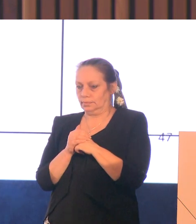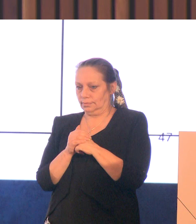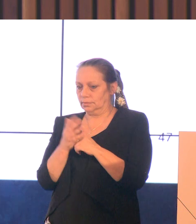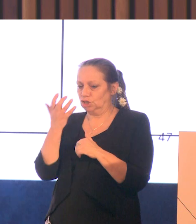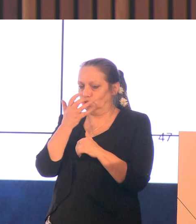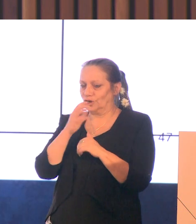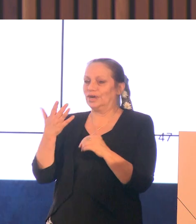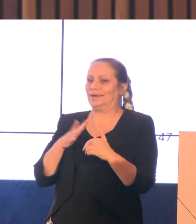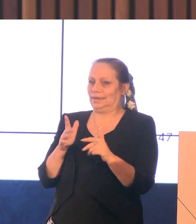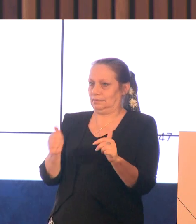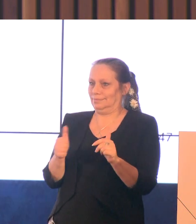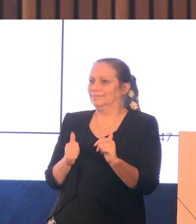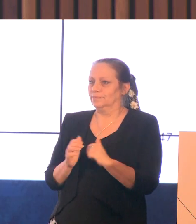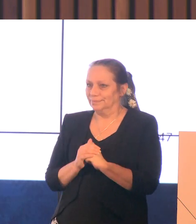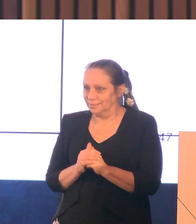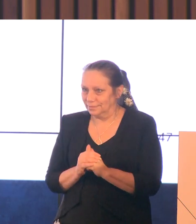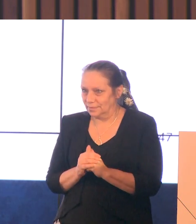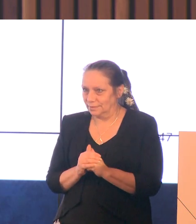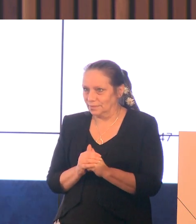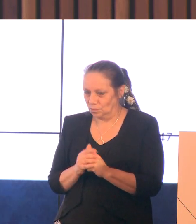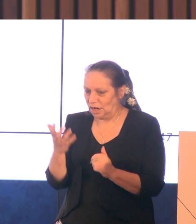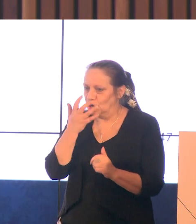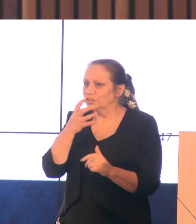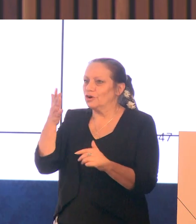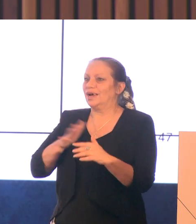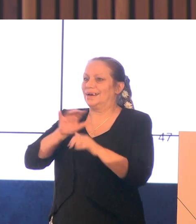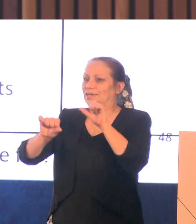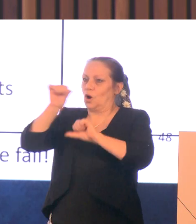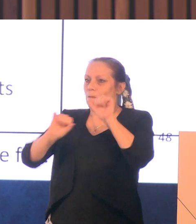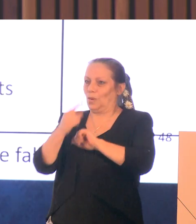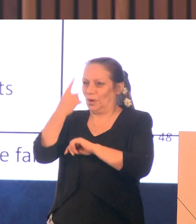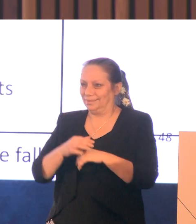sorry, I just need to do that. Okay, sorry, I need to go back one.